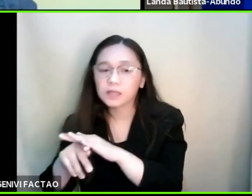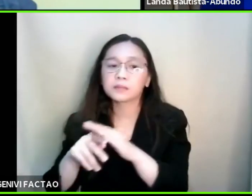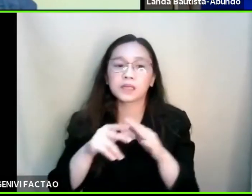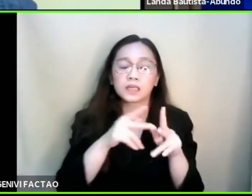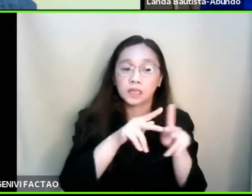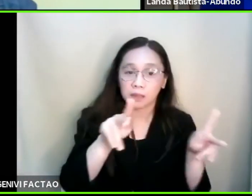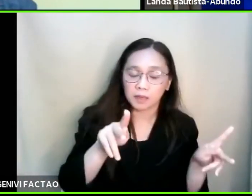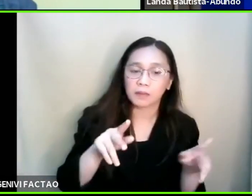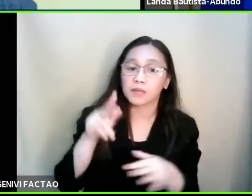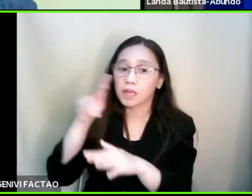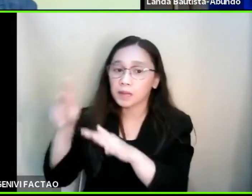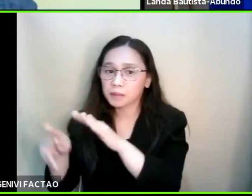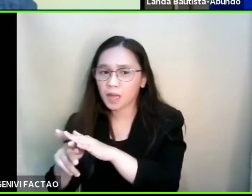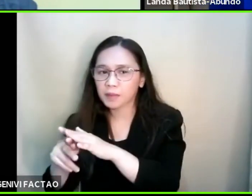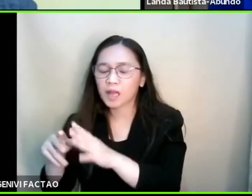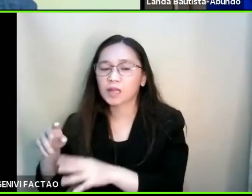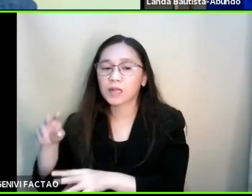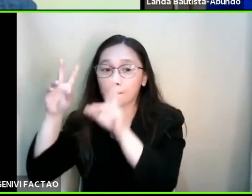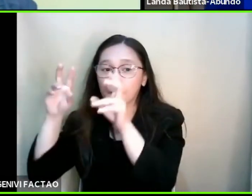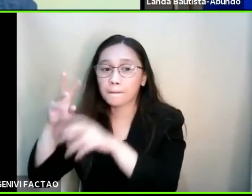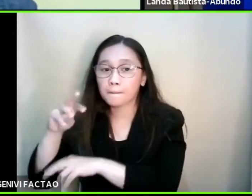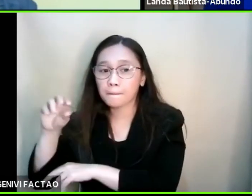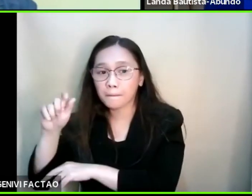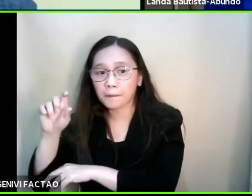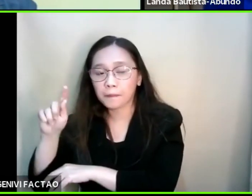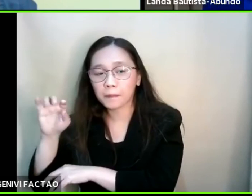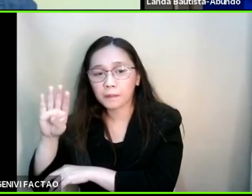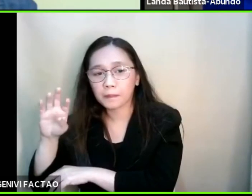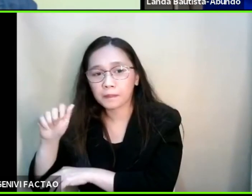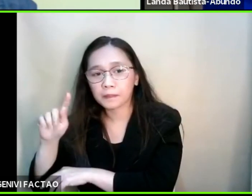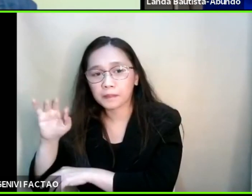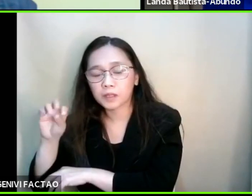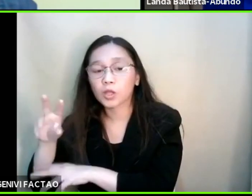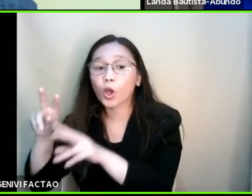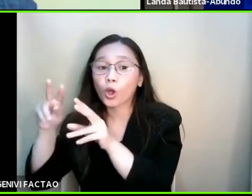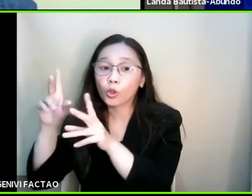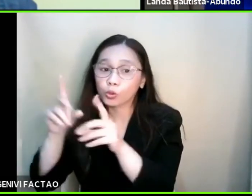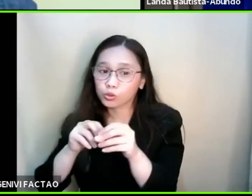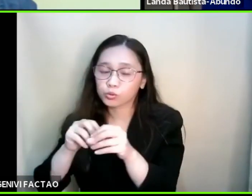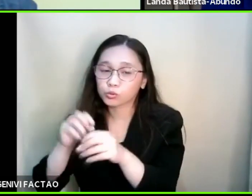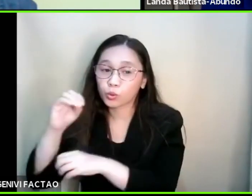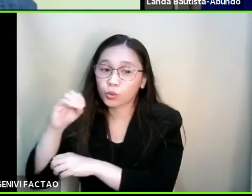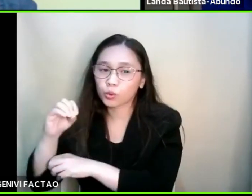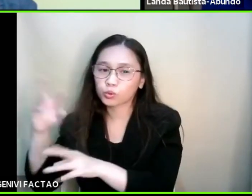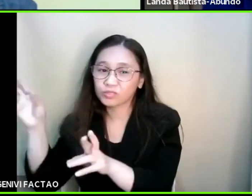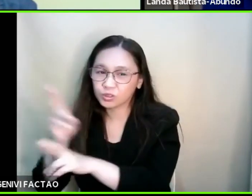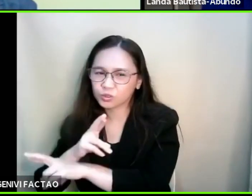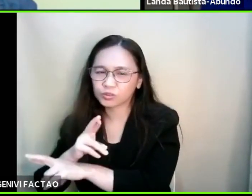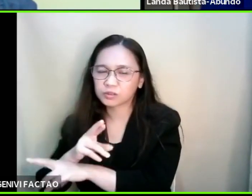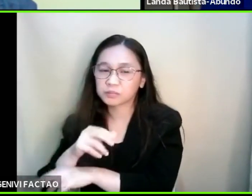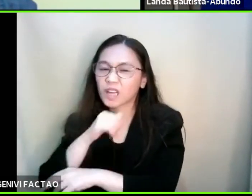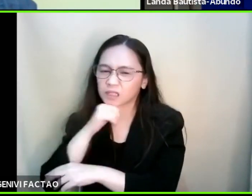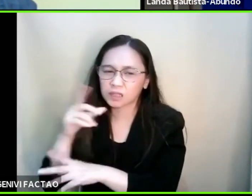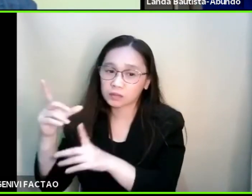that he can do in the privacy of his own bedroom, um, and that's not something that you